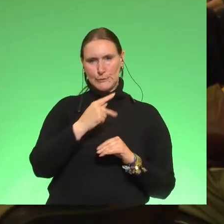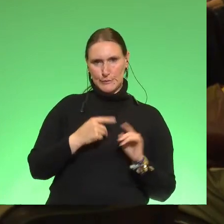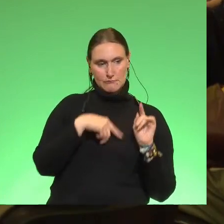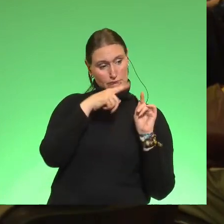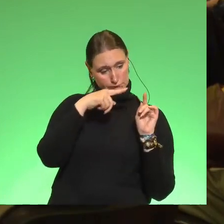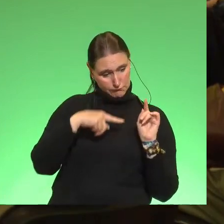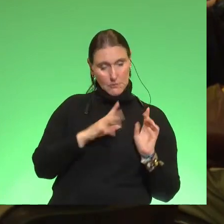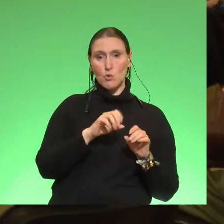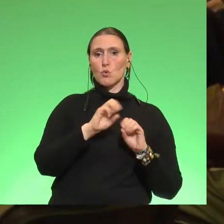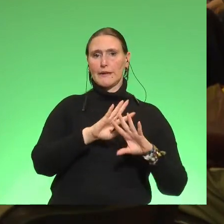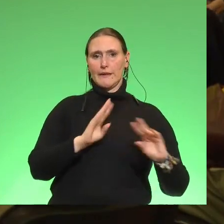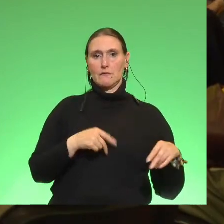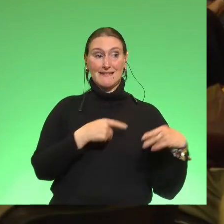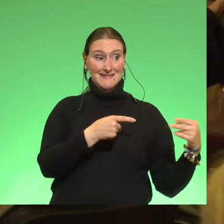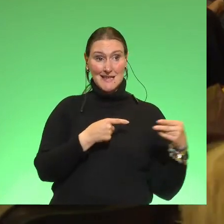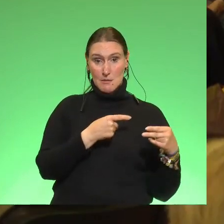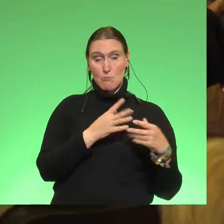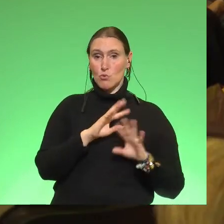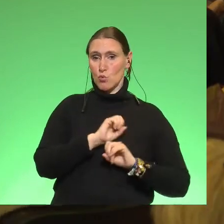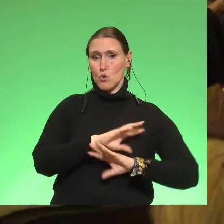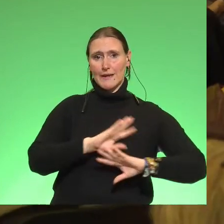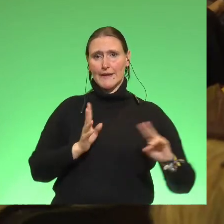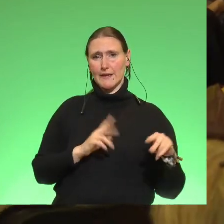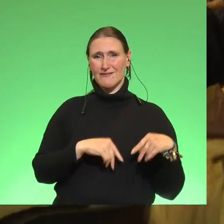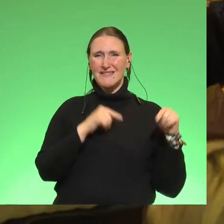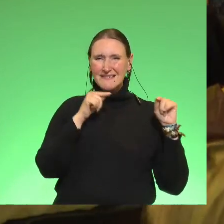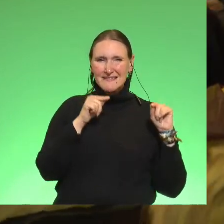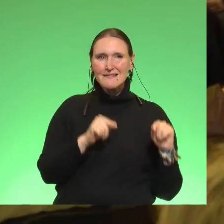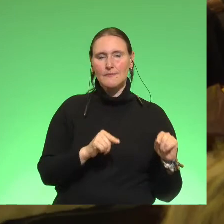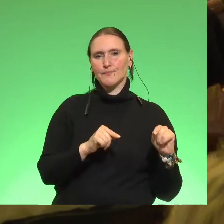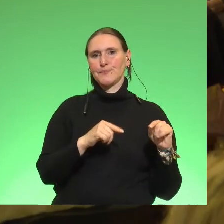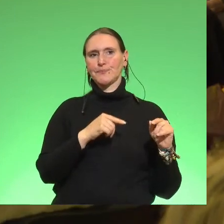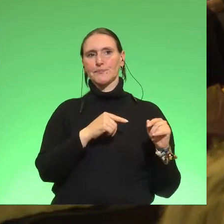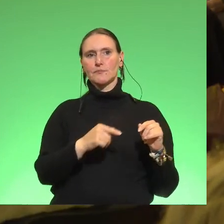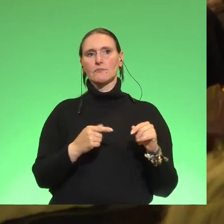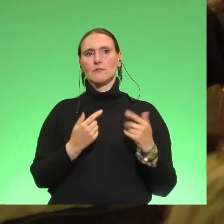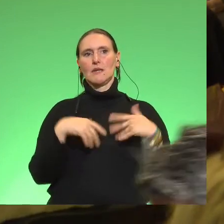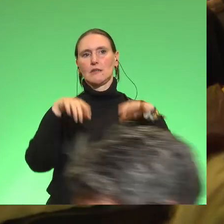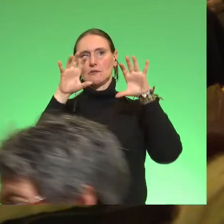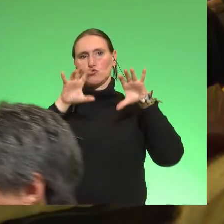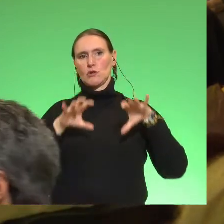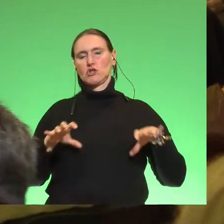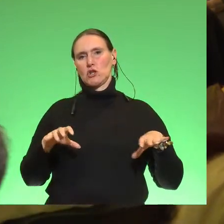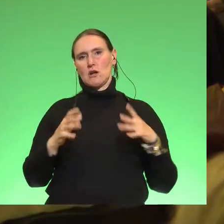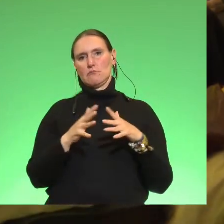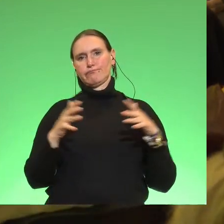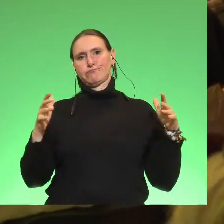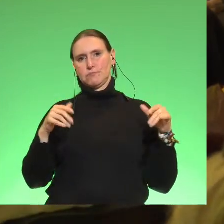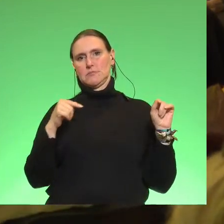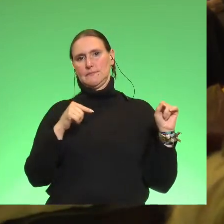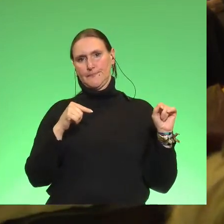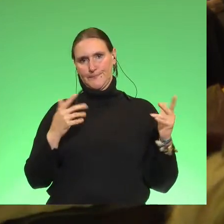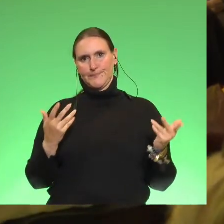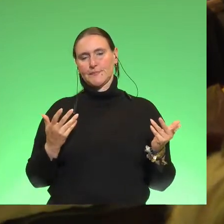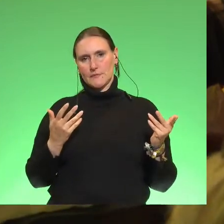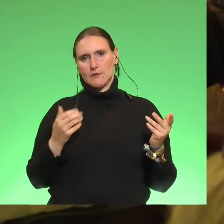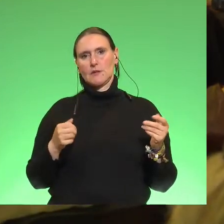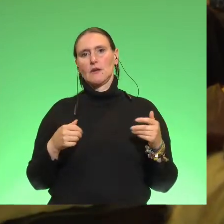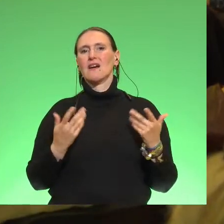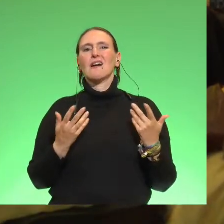a superstructure that we all have to subject ourselves to, which is then invented by a bunch of